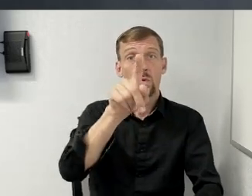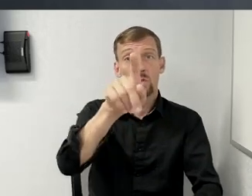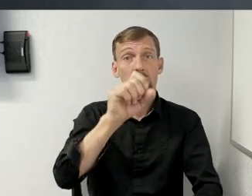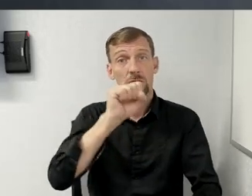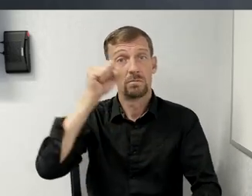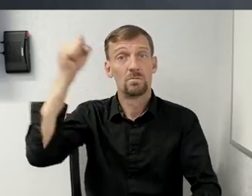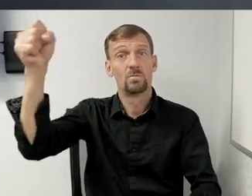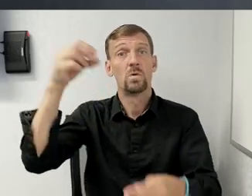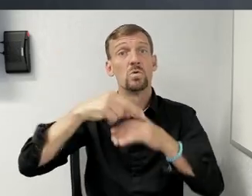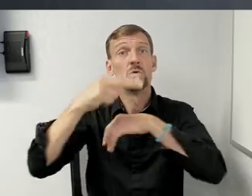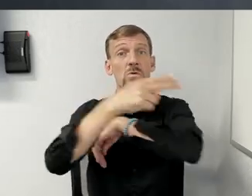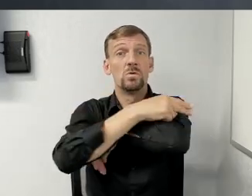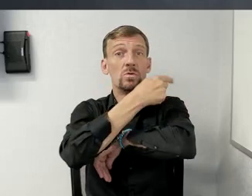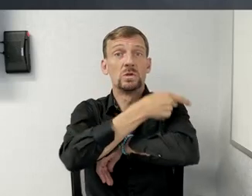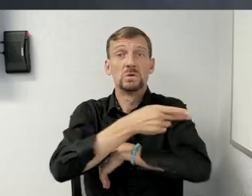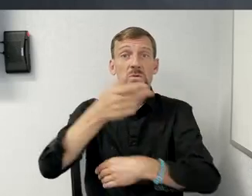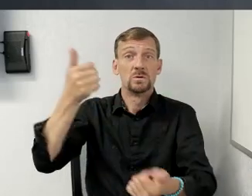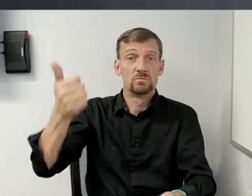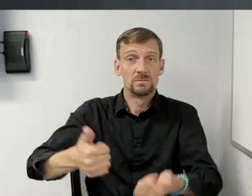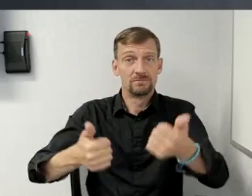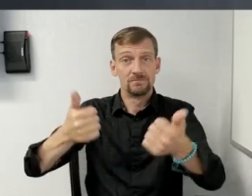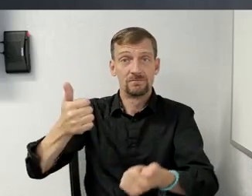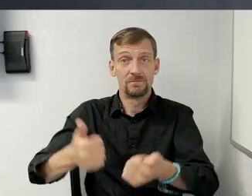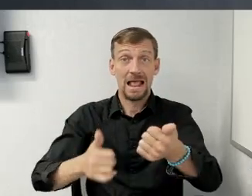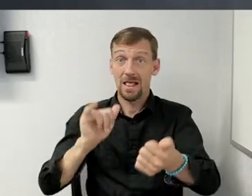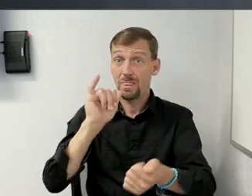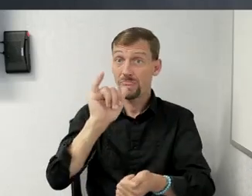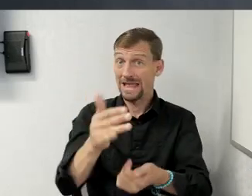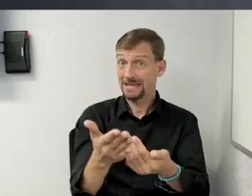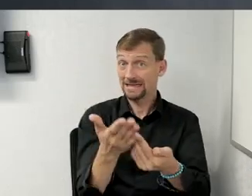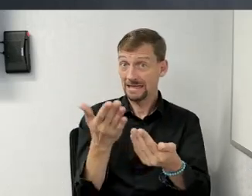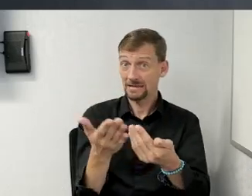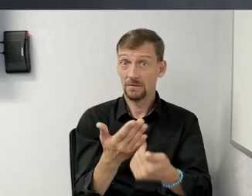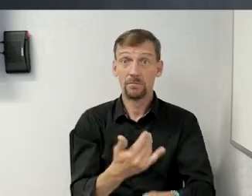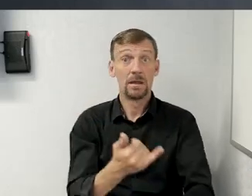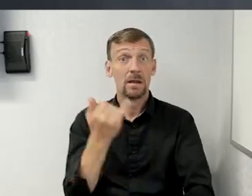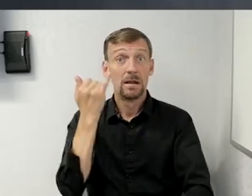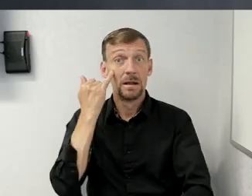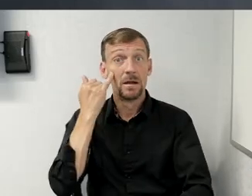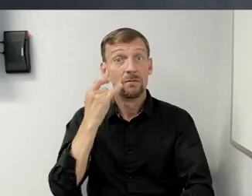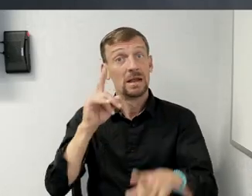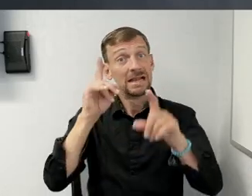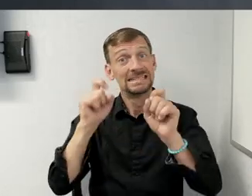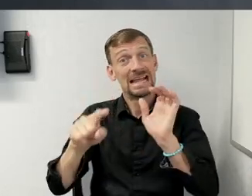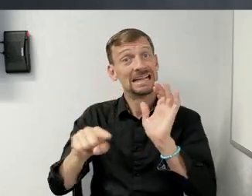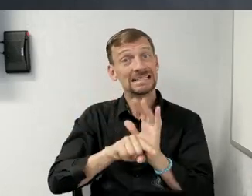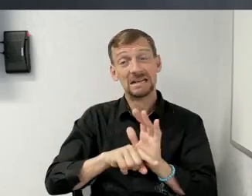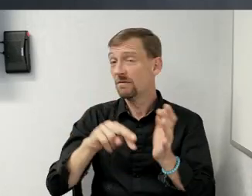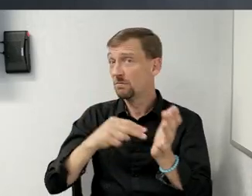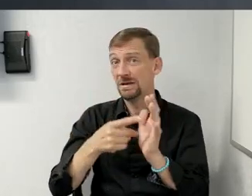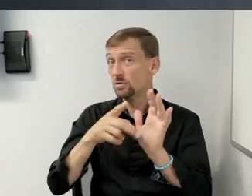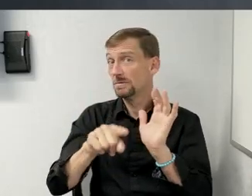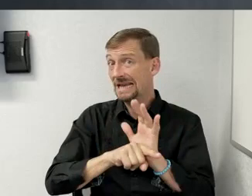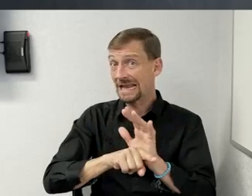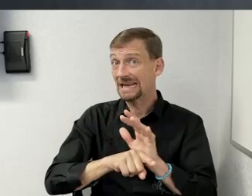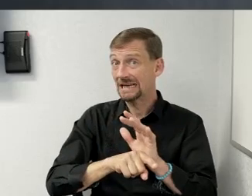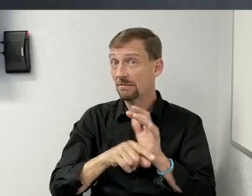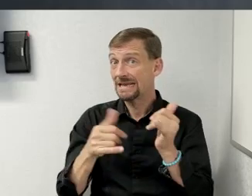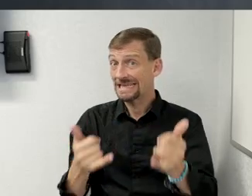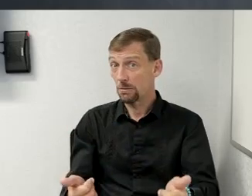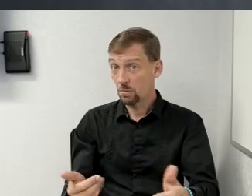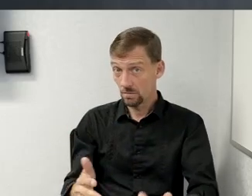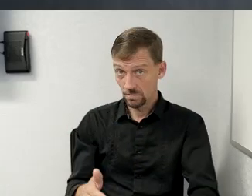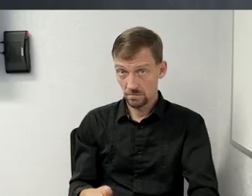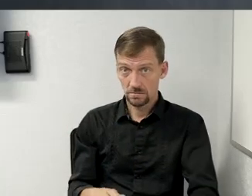be hospitalized? So that's pretty easy. If you test negative, it just means you're negative right then and